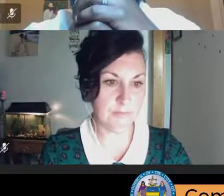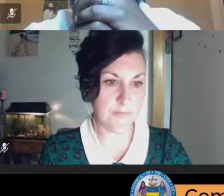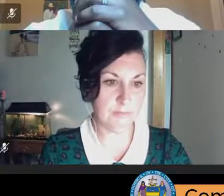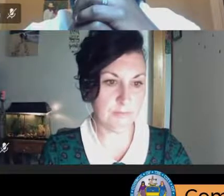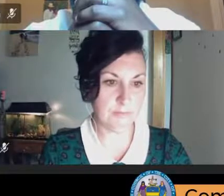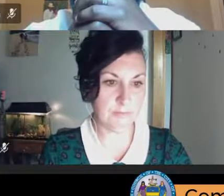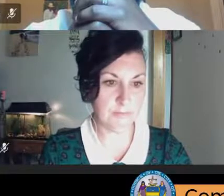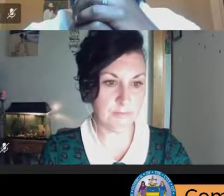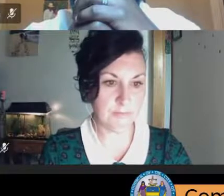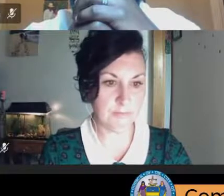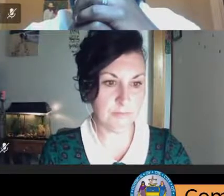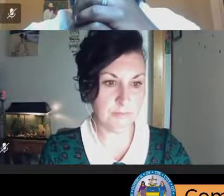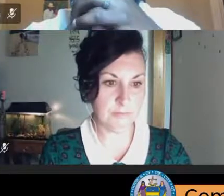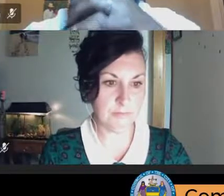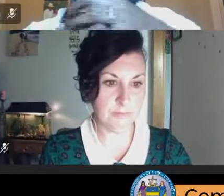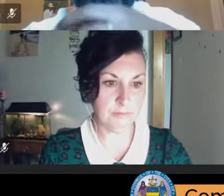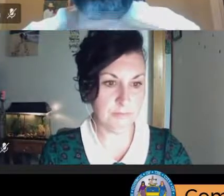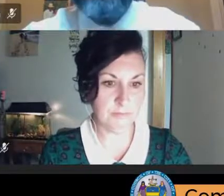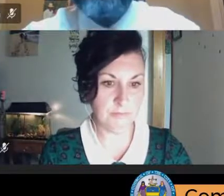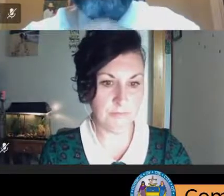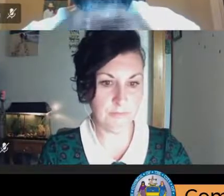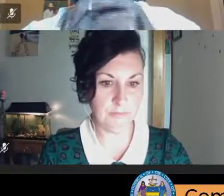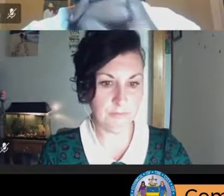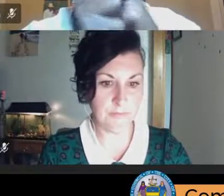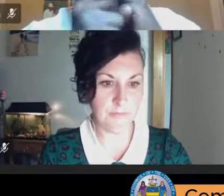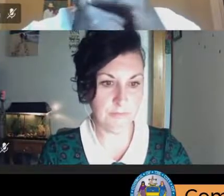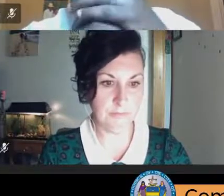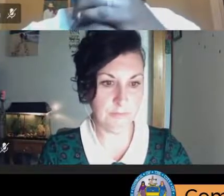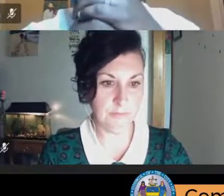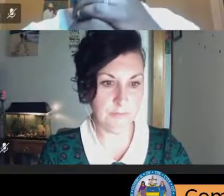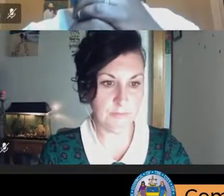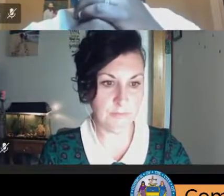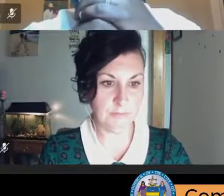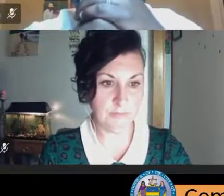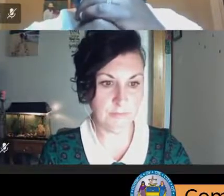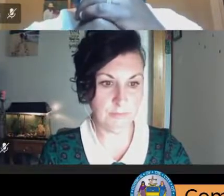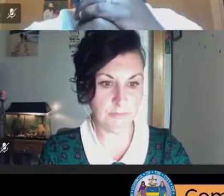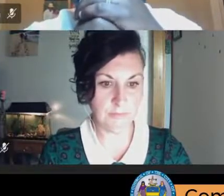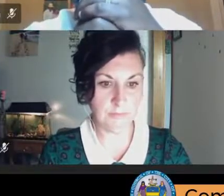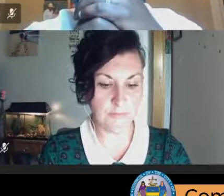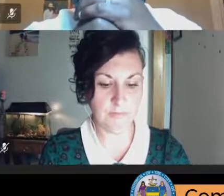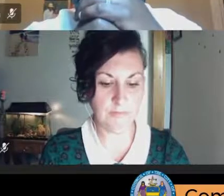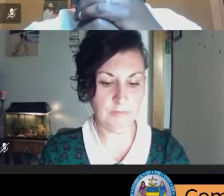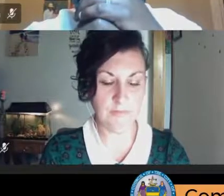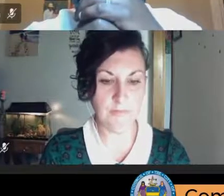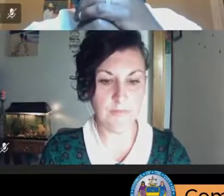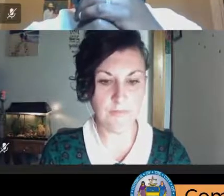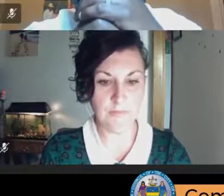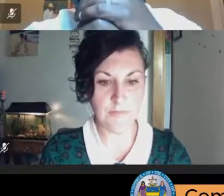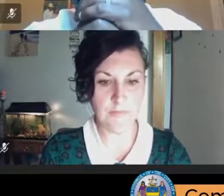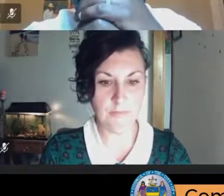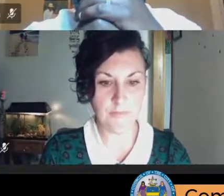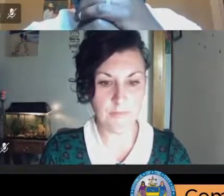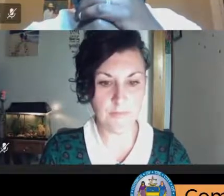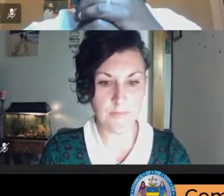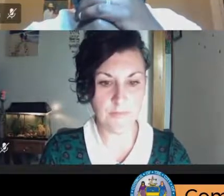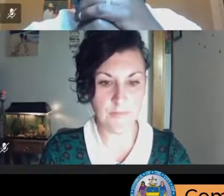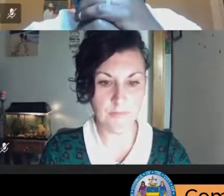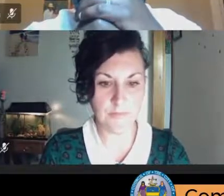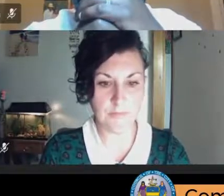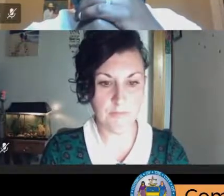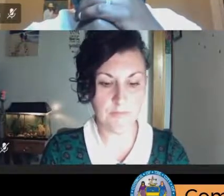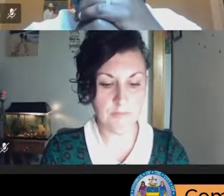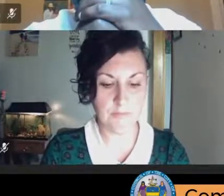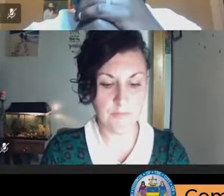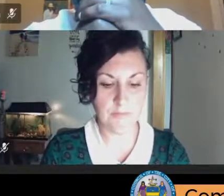should also hold public meetings to invite ongoing feedback about the vaccination rollout. Third, the city's current map